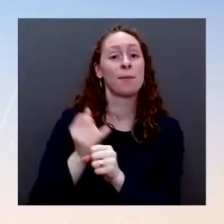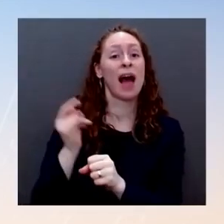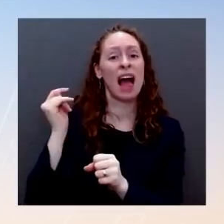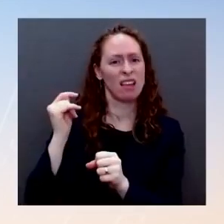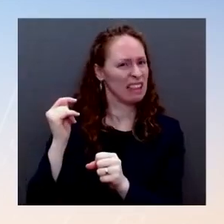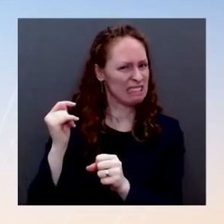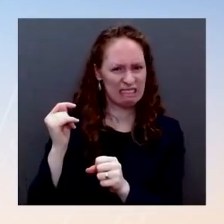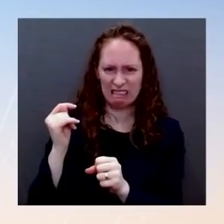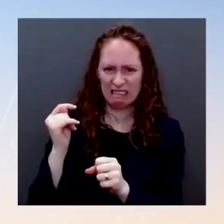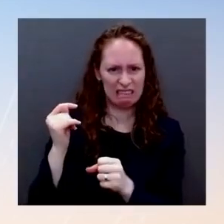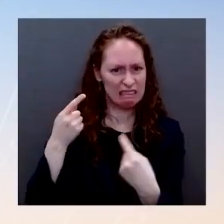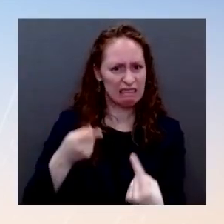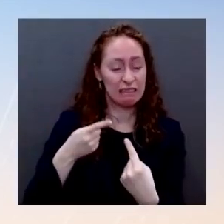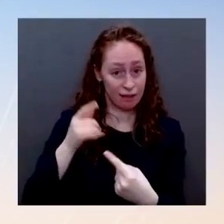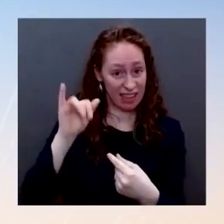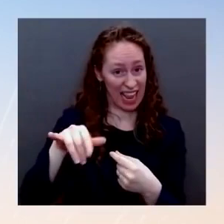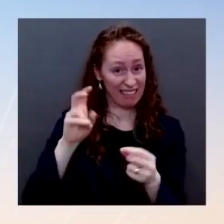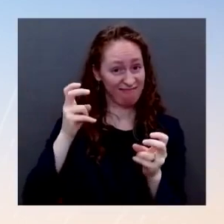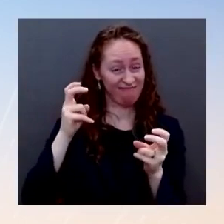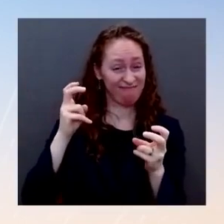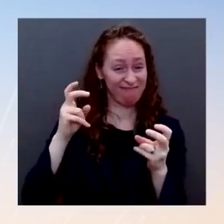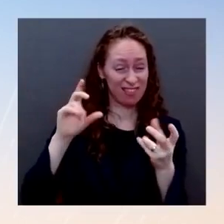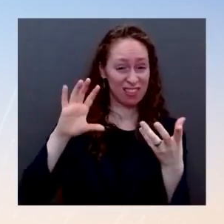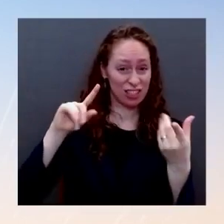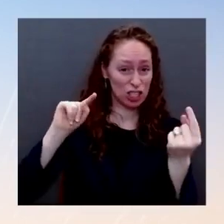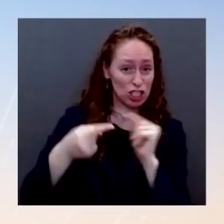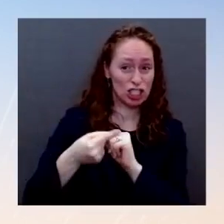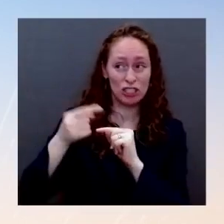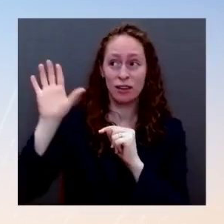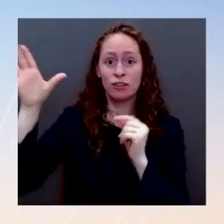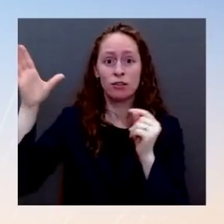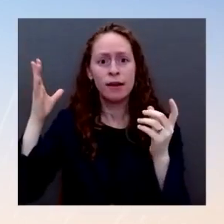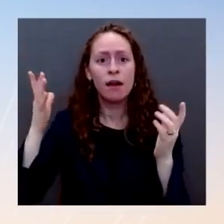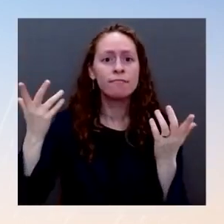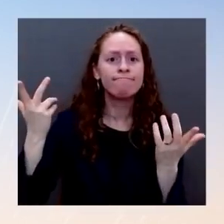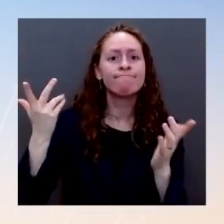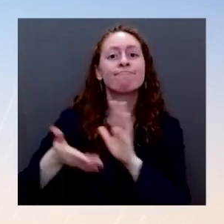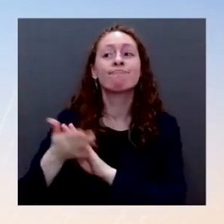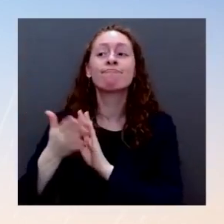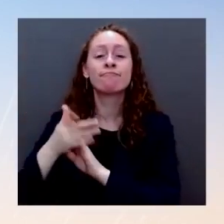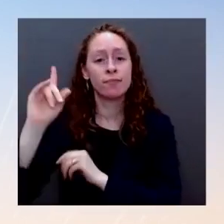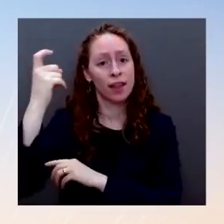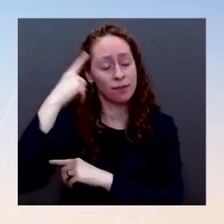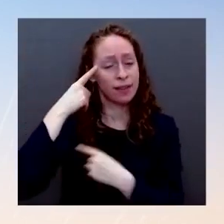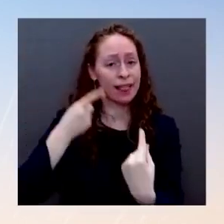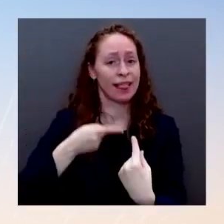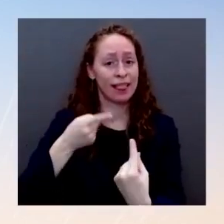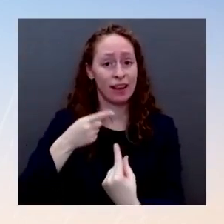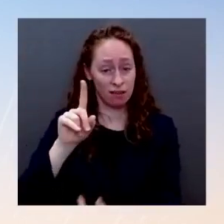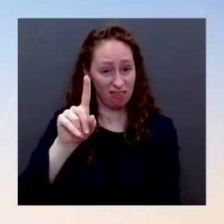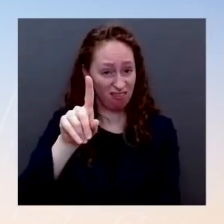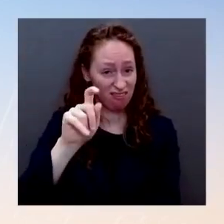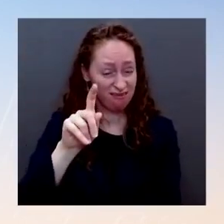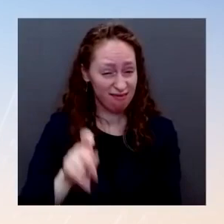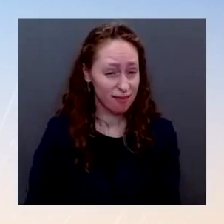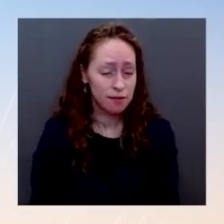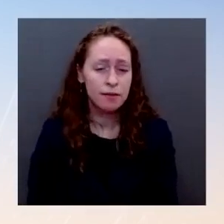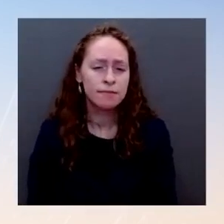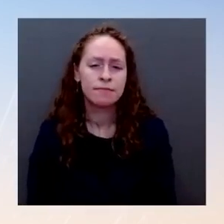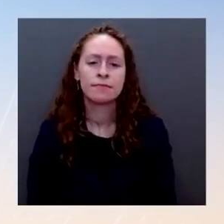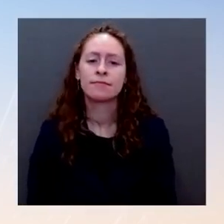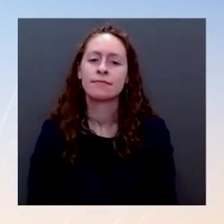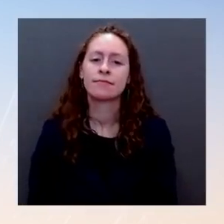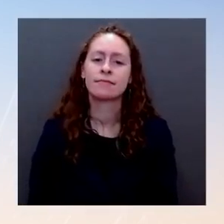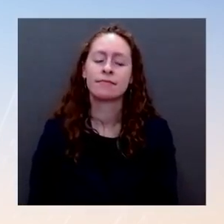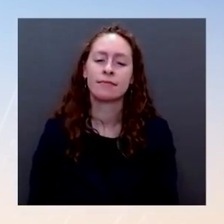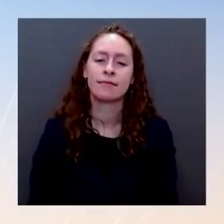the specific numbers, and you gave a number of these, but we ended 2021, I should say, with more than 300 of President Biden's nominees for Senate